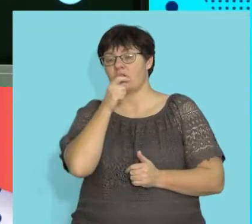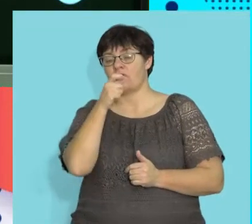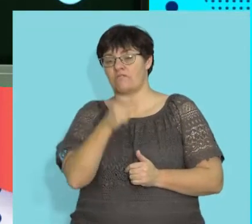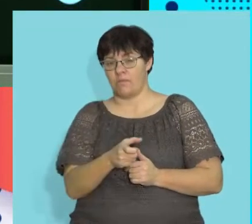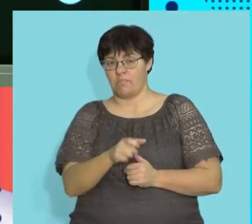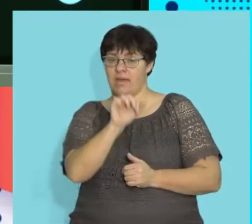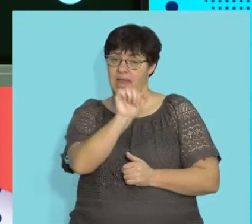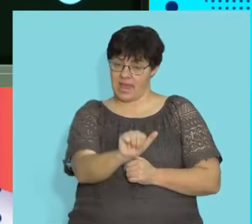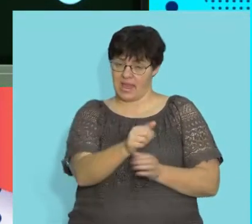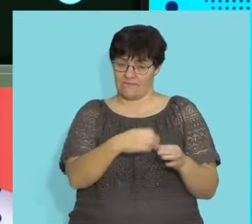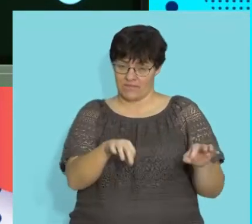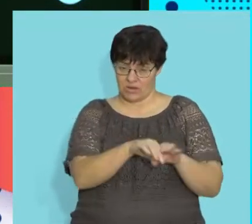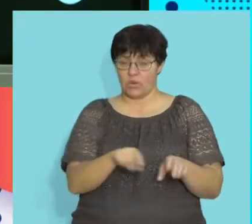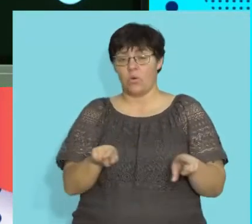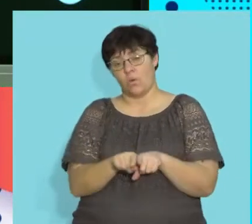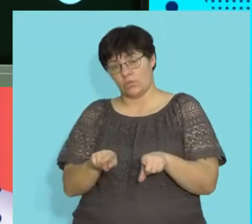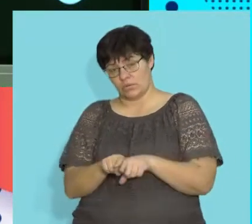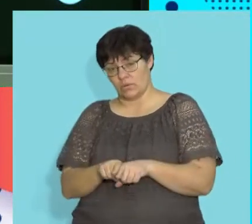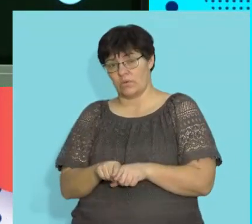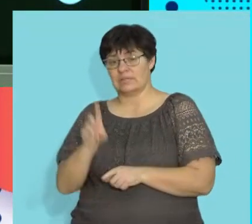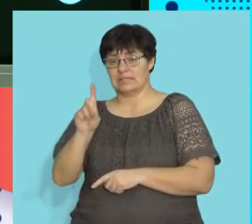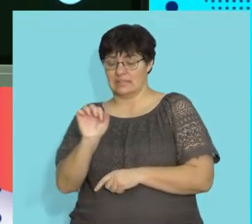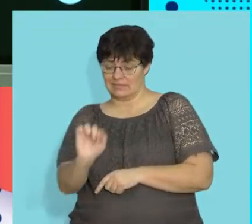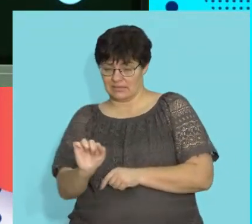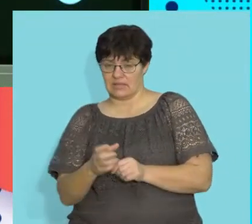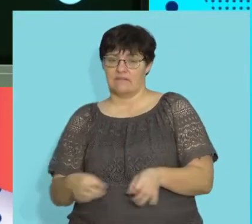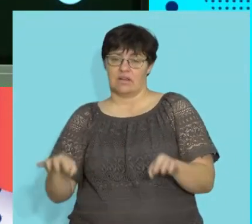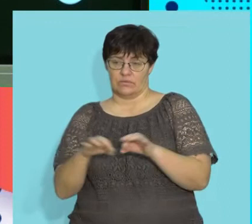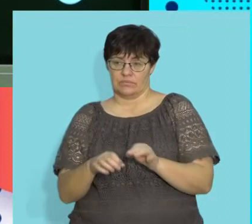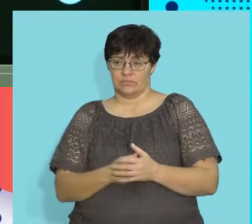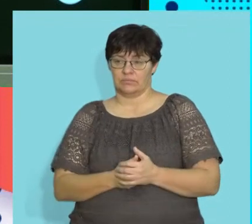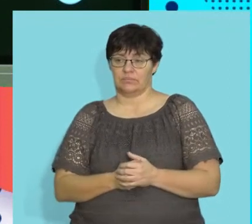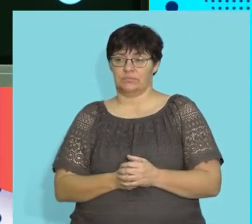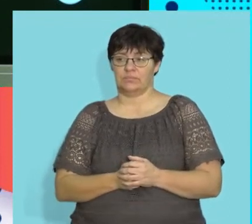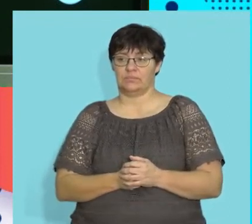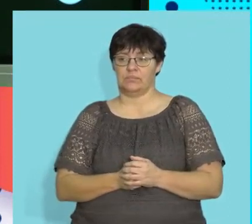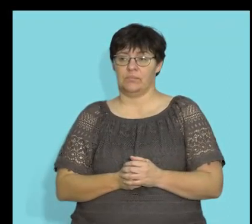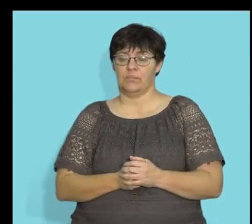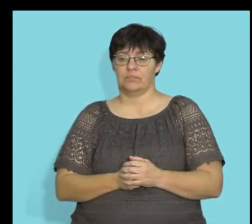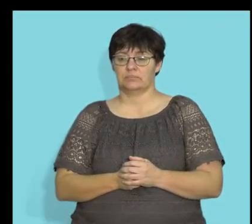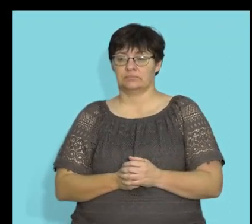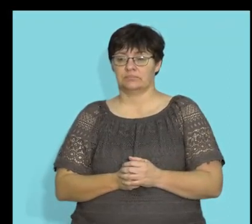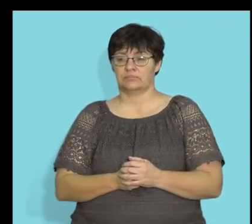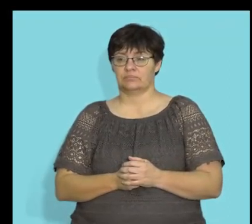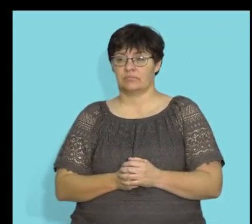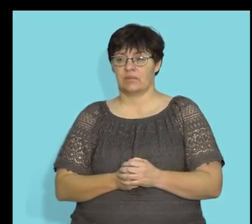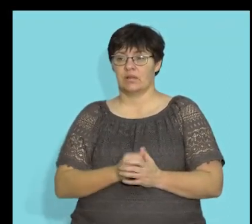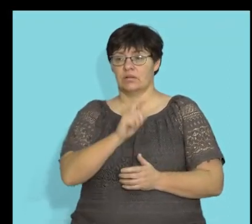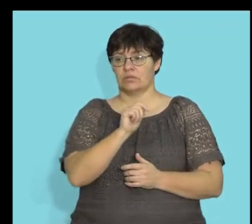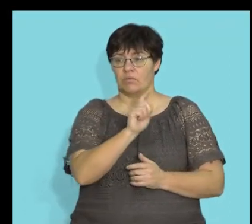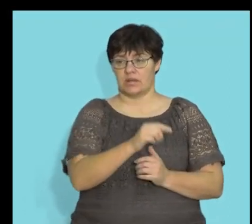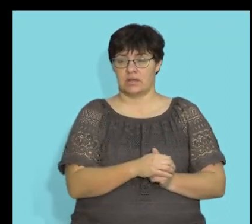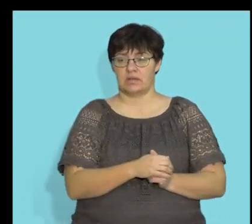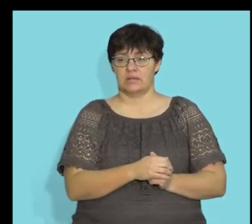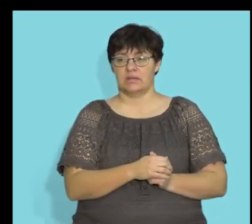going to confirm the value of a as well as the value of d. Let's go back to the board. So we can see that